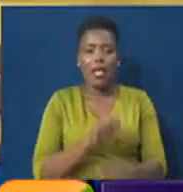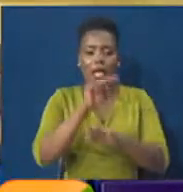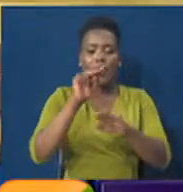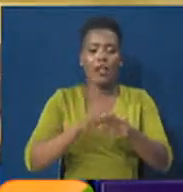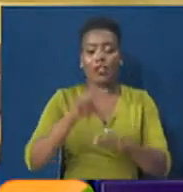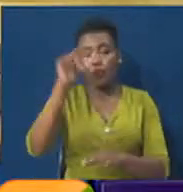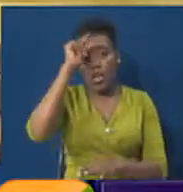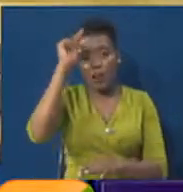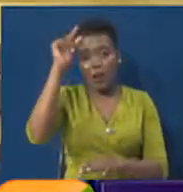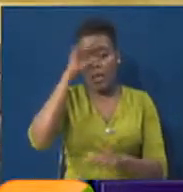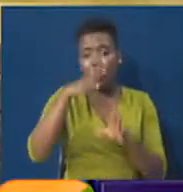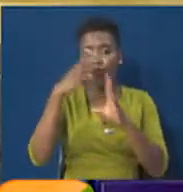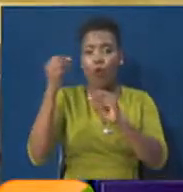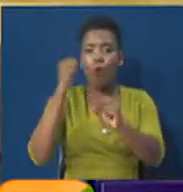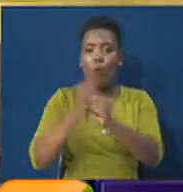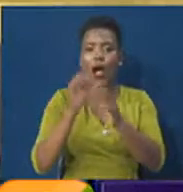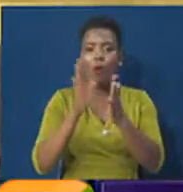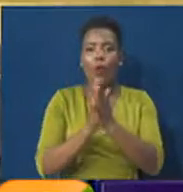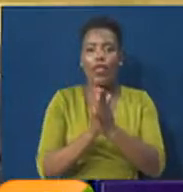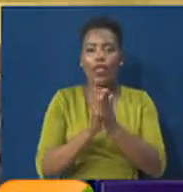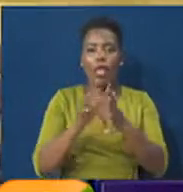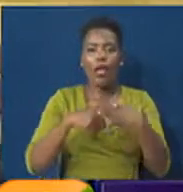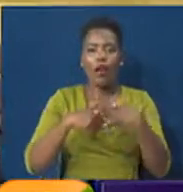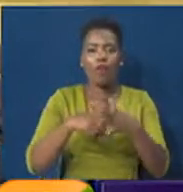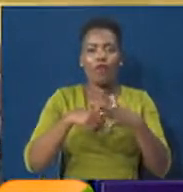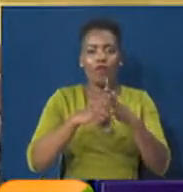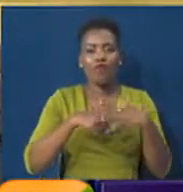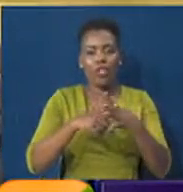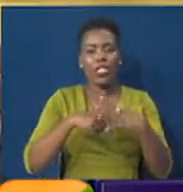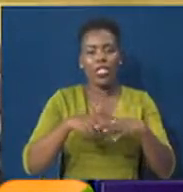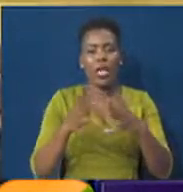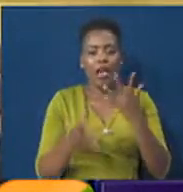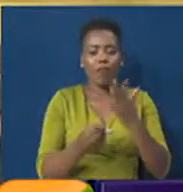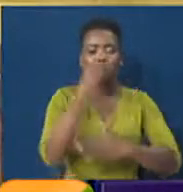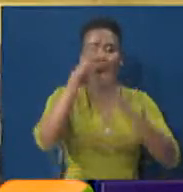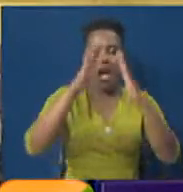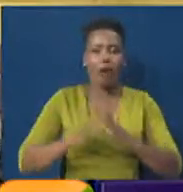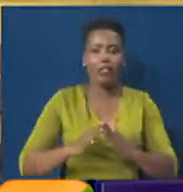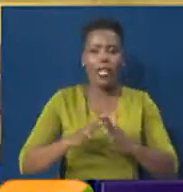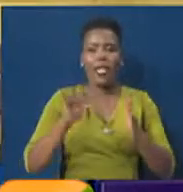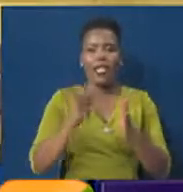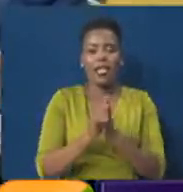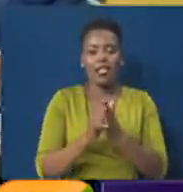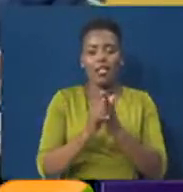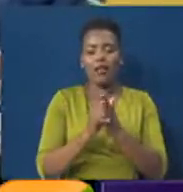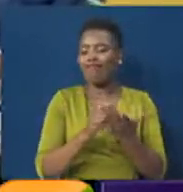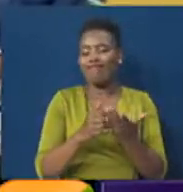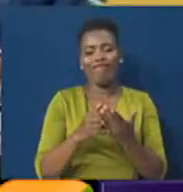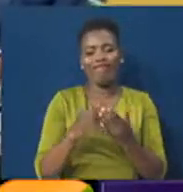government would go and work with fundis and give us houses. This, again, is a dumb idea.